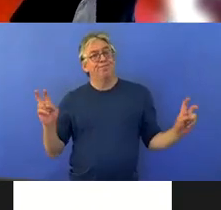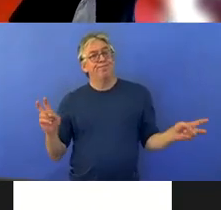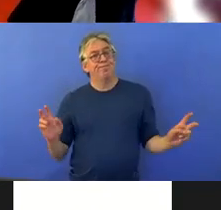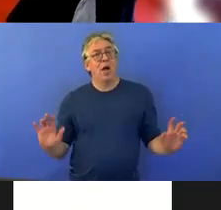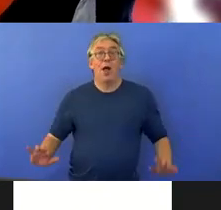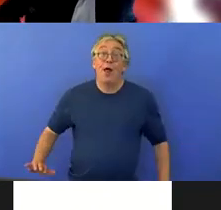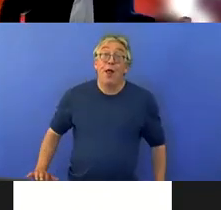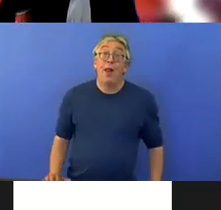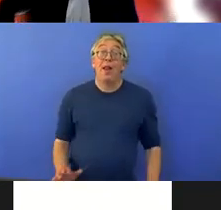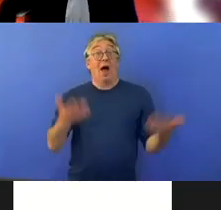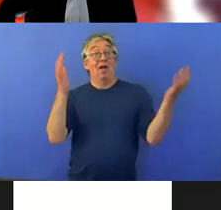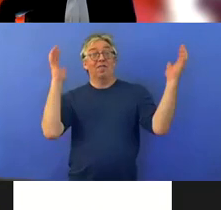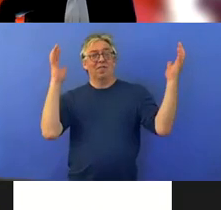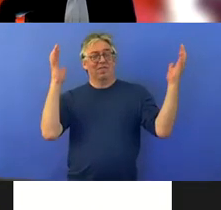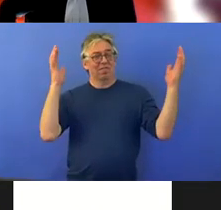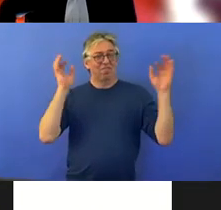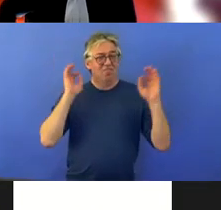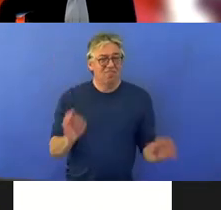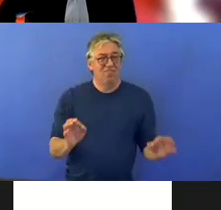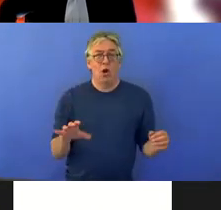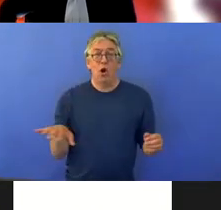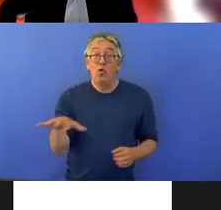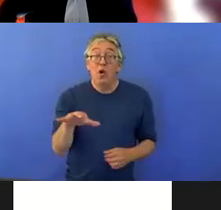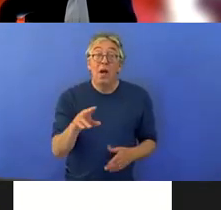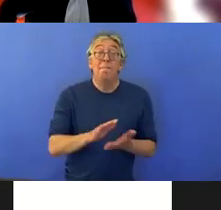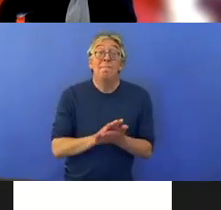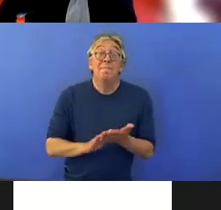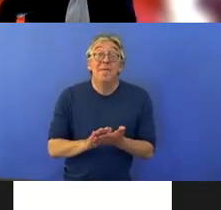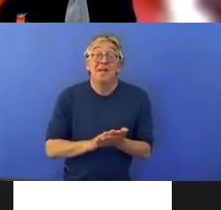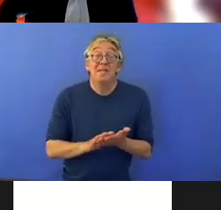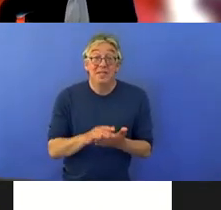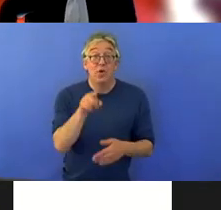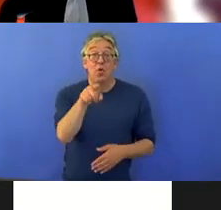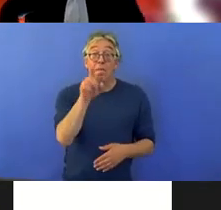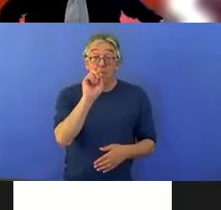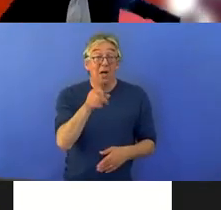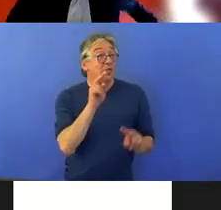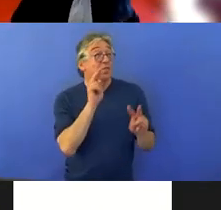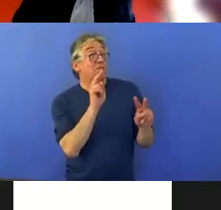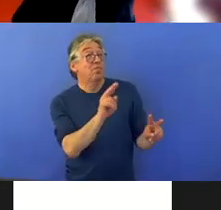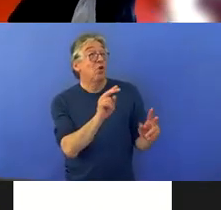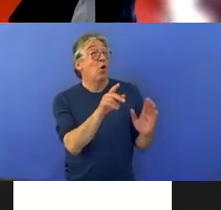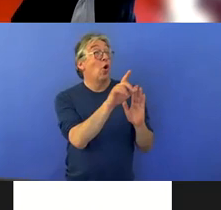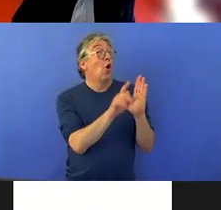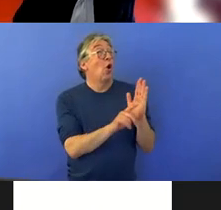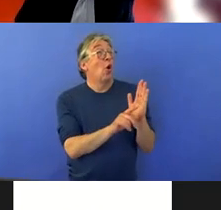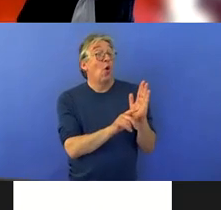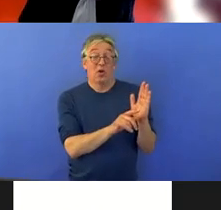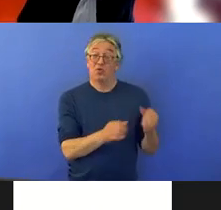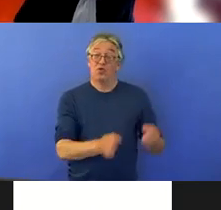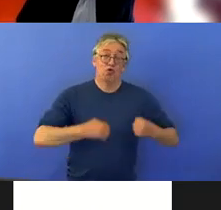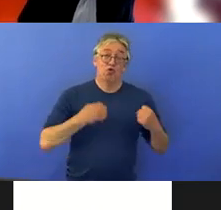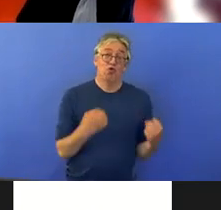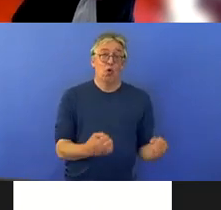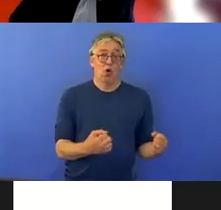and implemented in our countries are strong. And we also need to look at the issue of financing. I